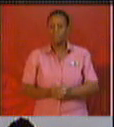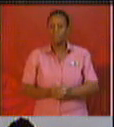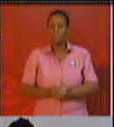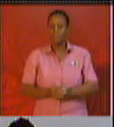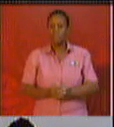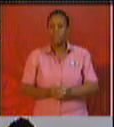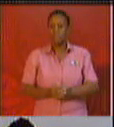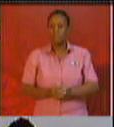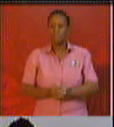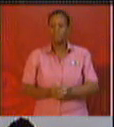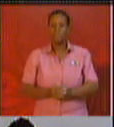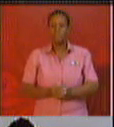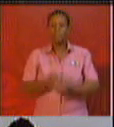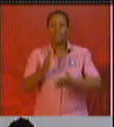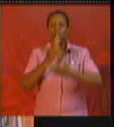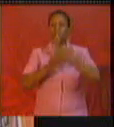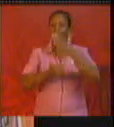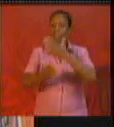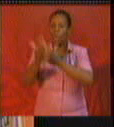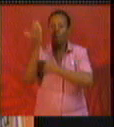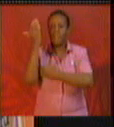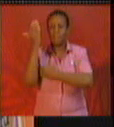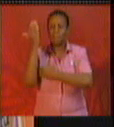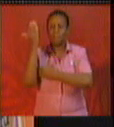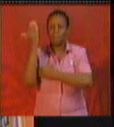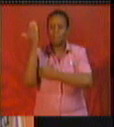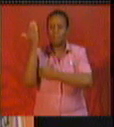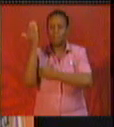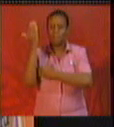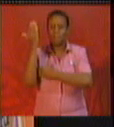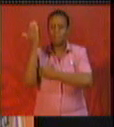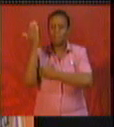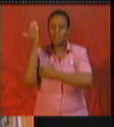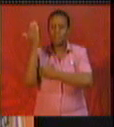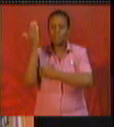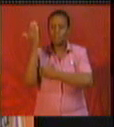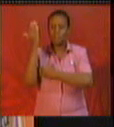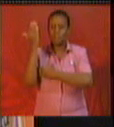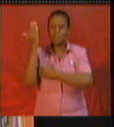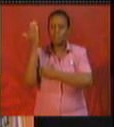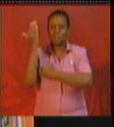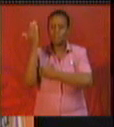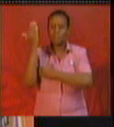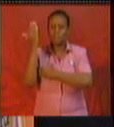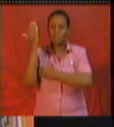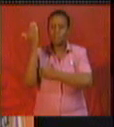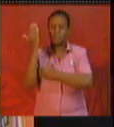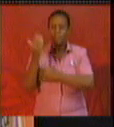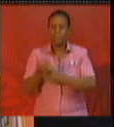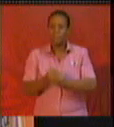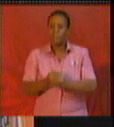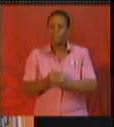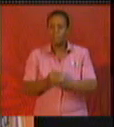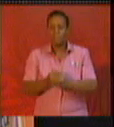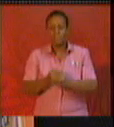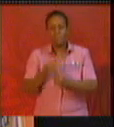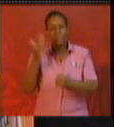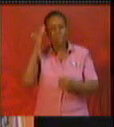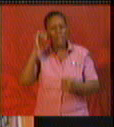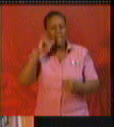Good morning, Narissa Fraser from the Newsday. So kind of trailing on Pryor's question, I know that yesterday the Prime Minister would have